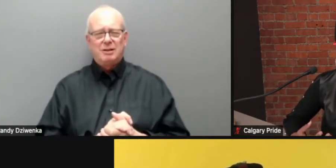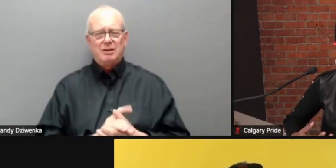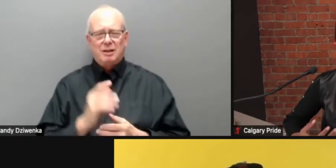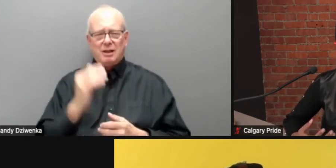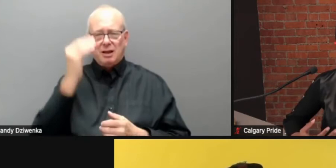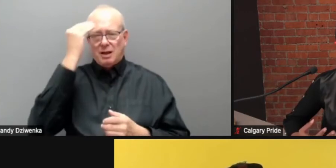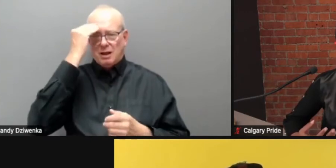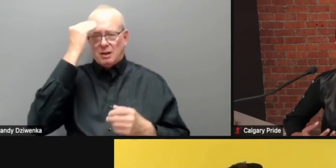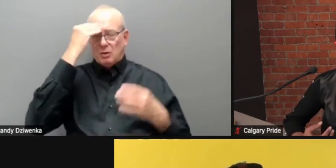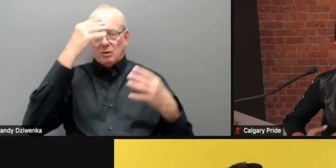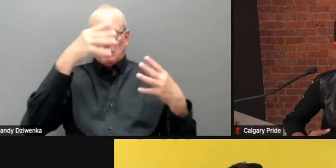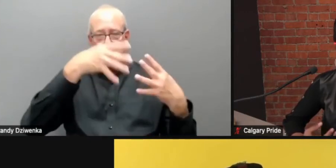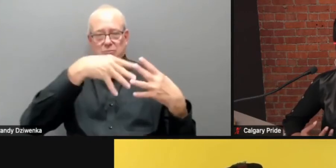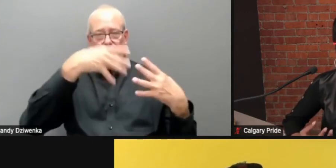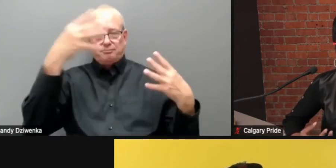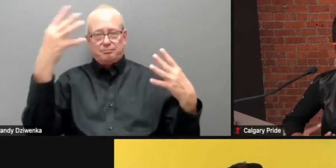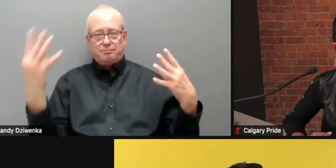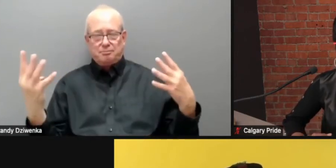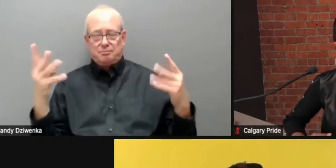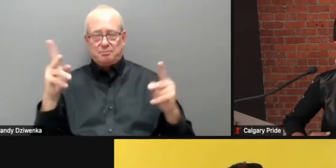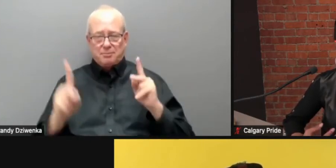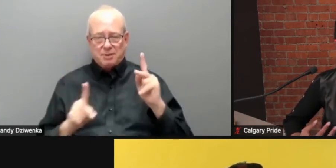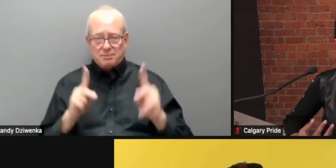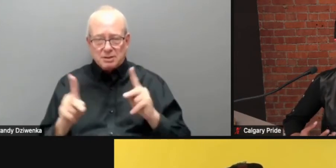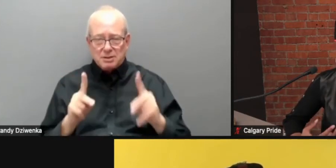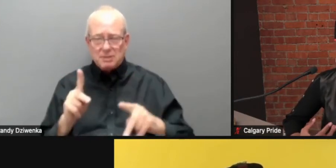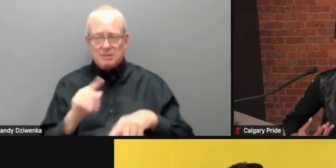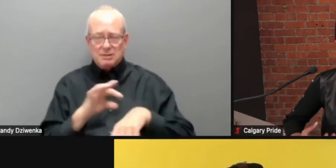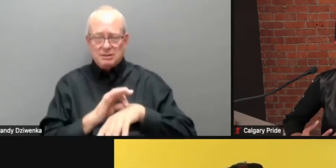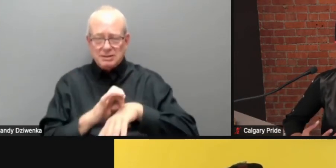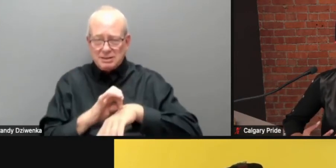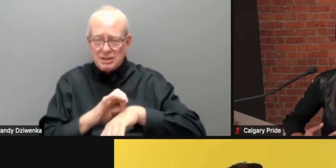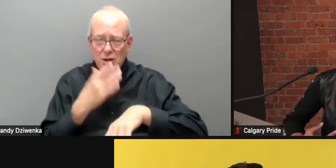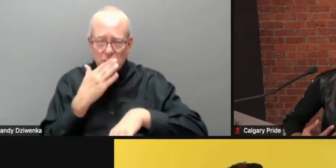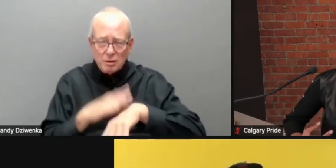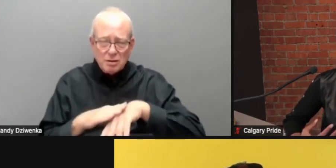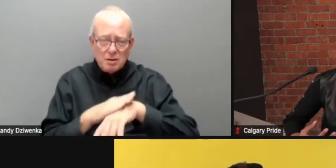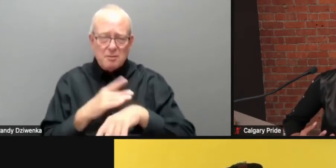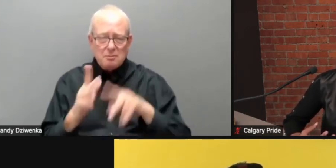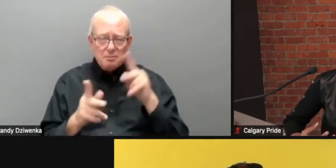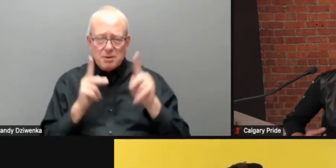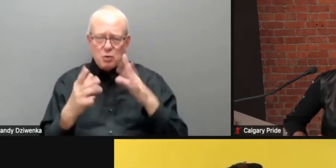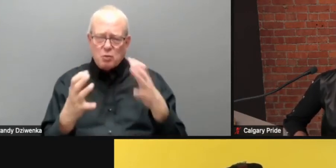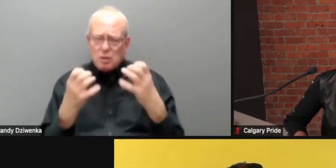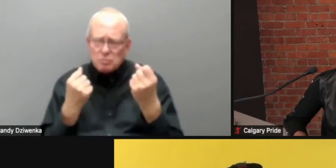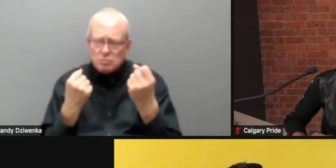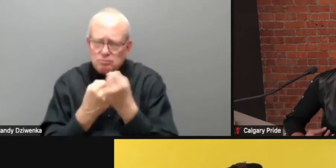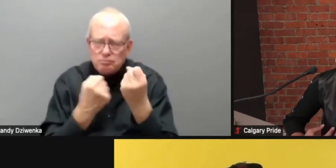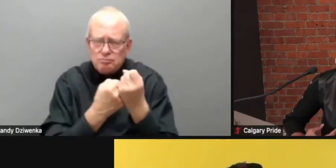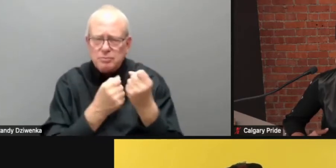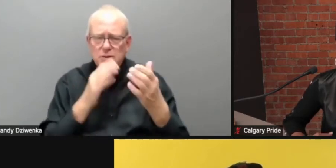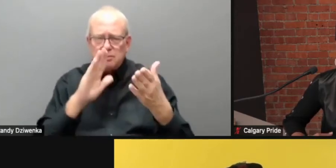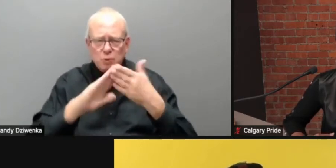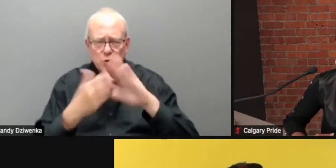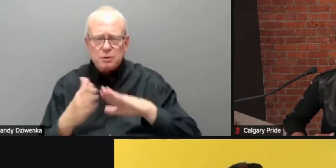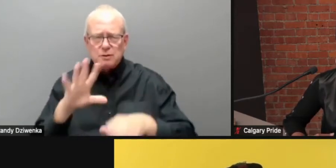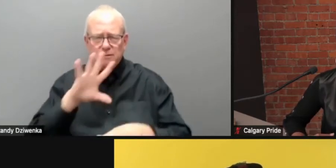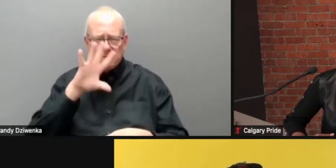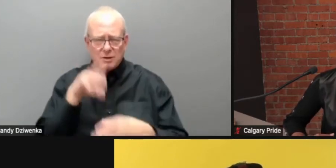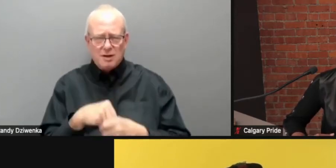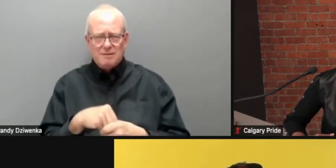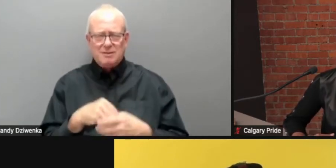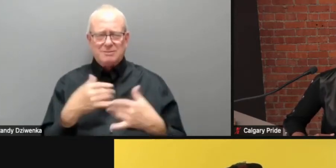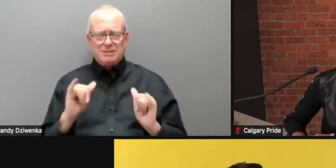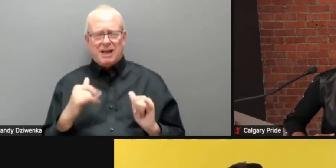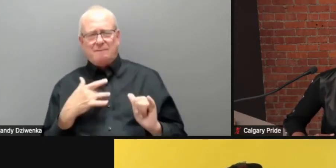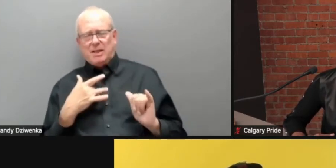their own way and advocate for issues that are important to them, but maybe hesitating to get involved. In your opinion, what do you